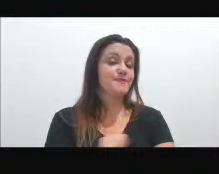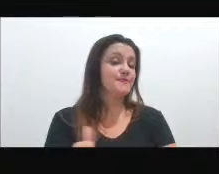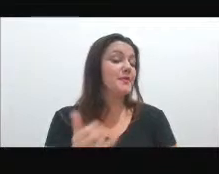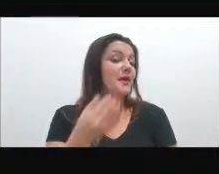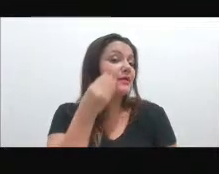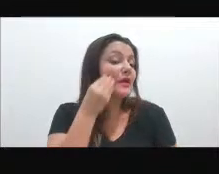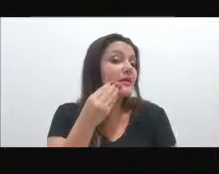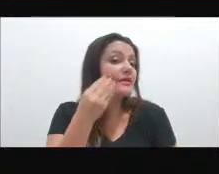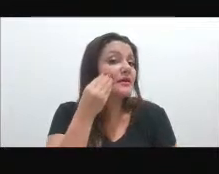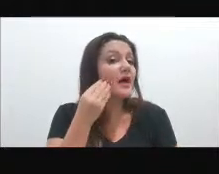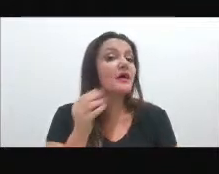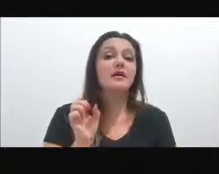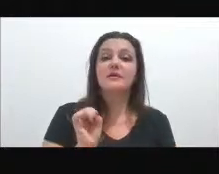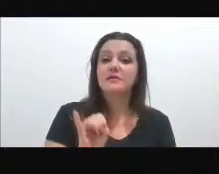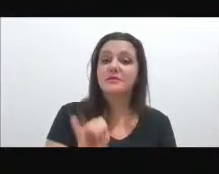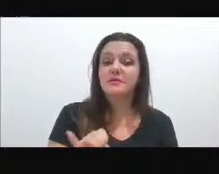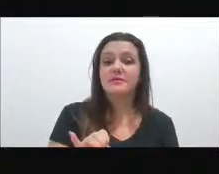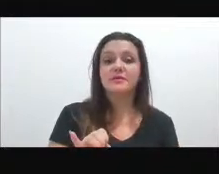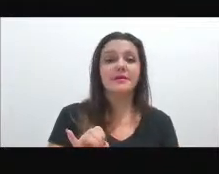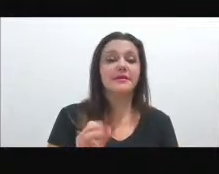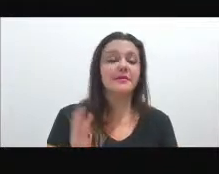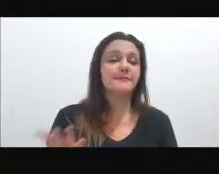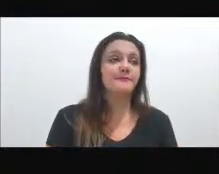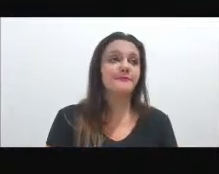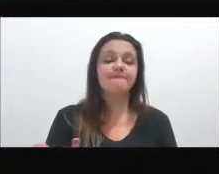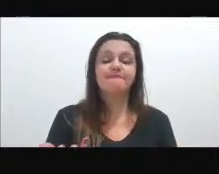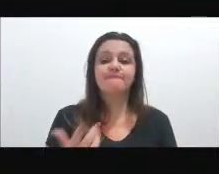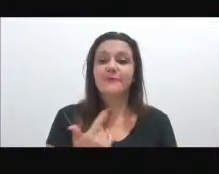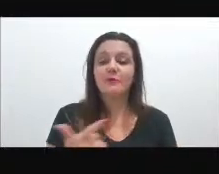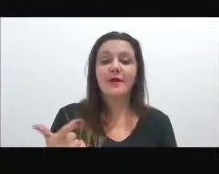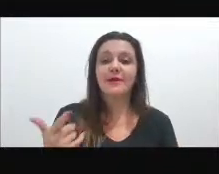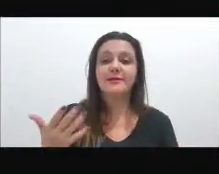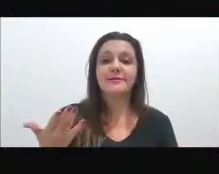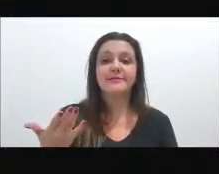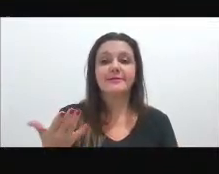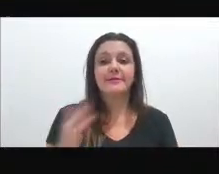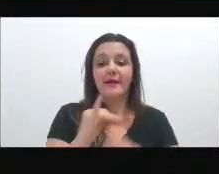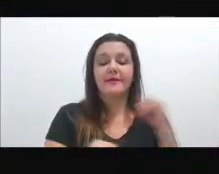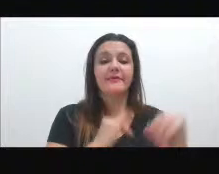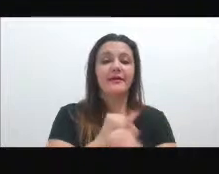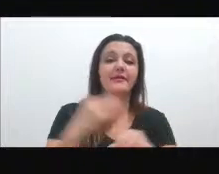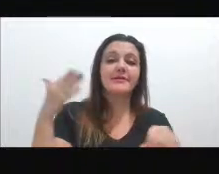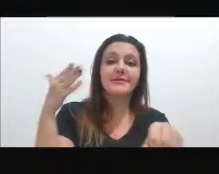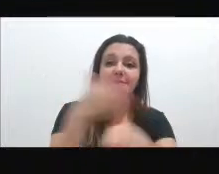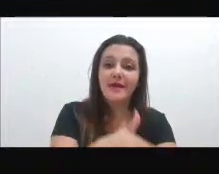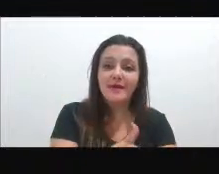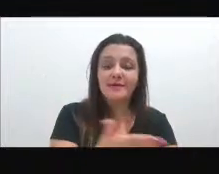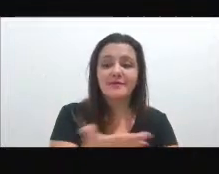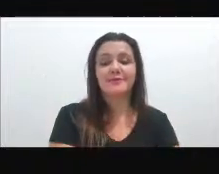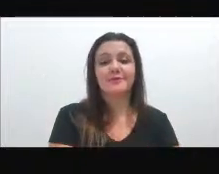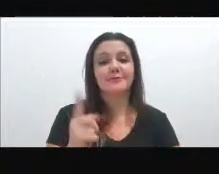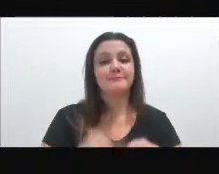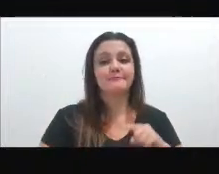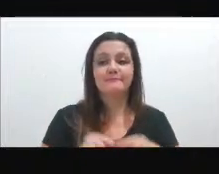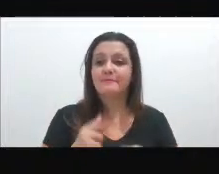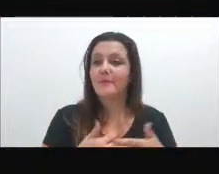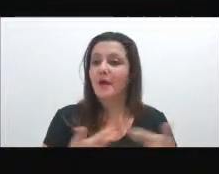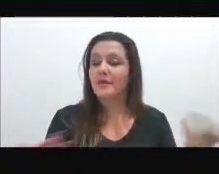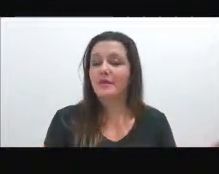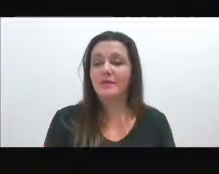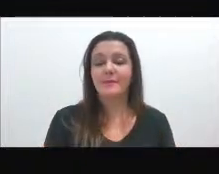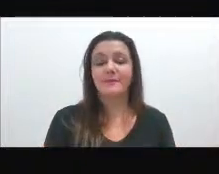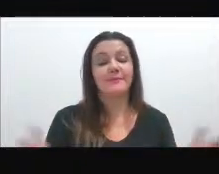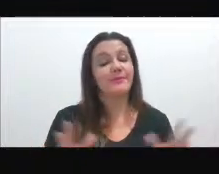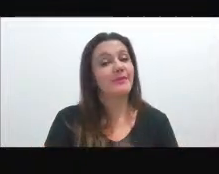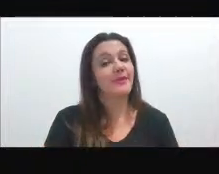access to the internet or to these tools, to try and change that through your institution,